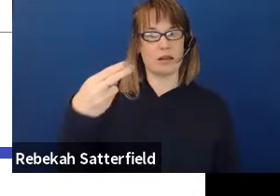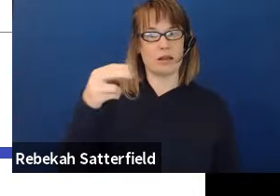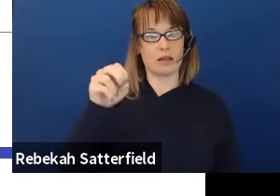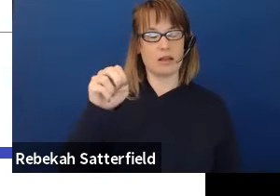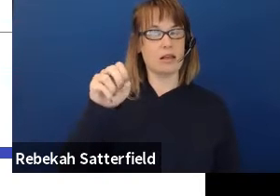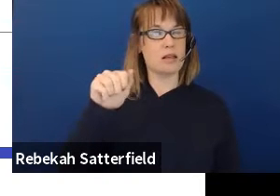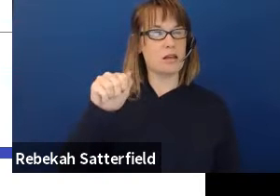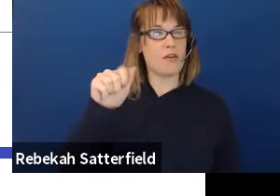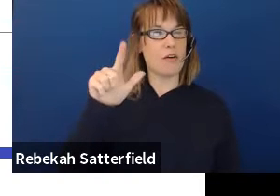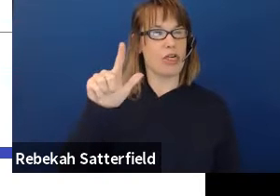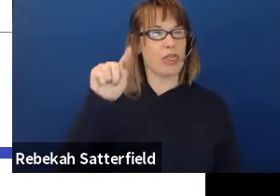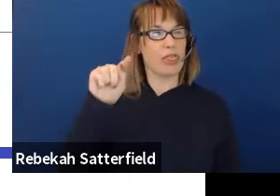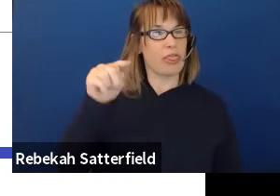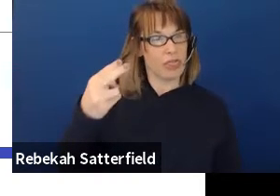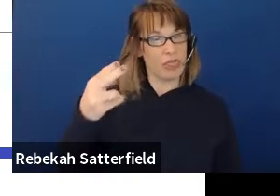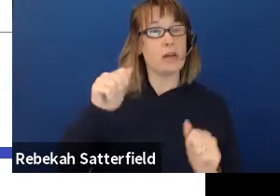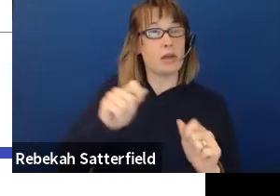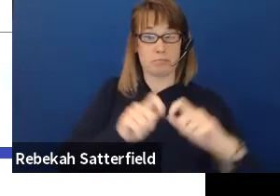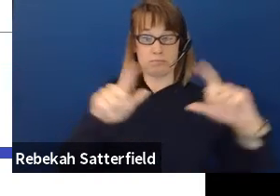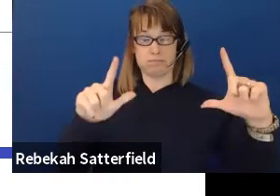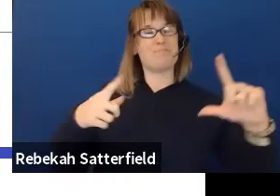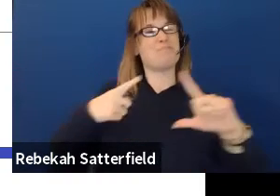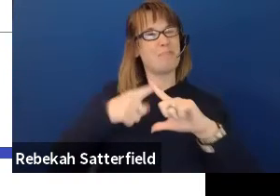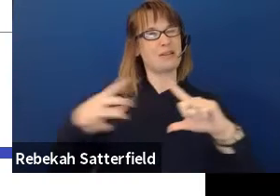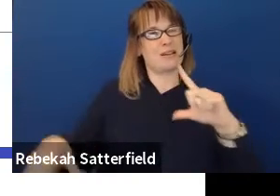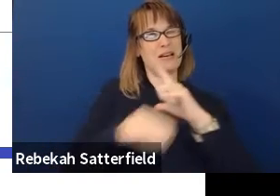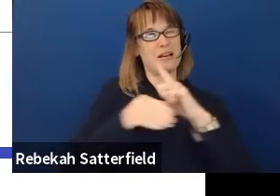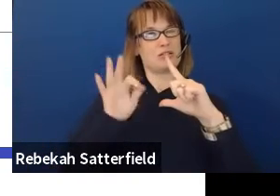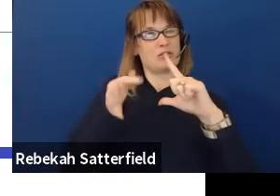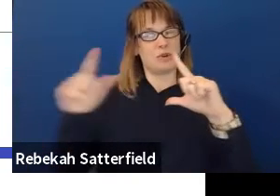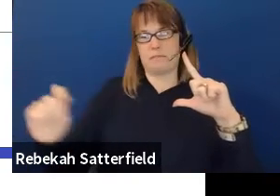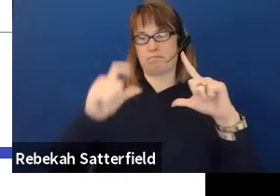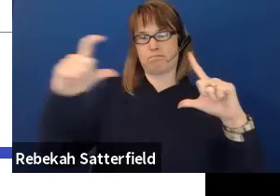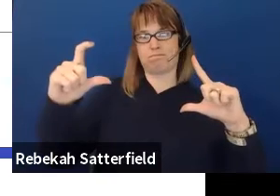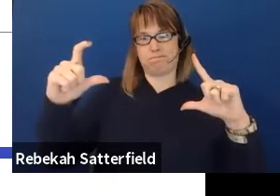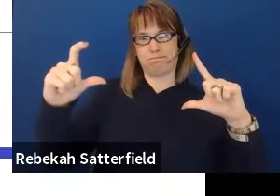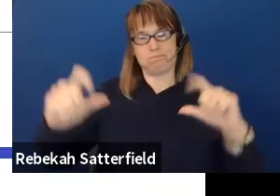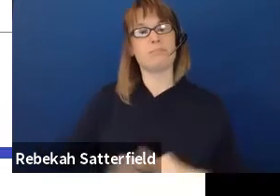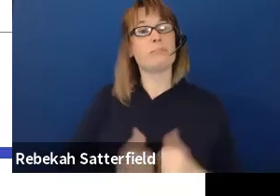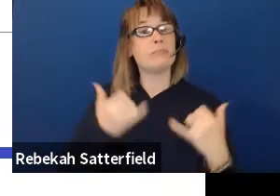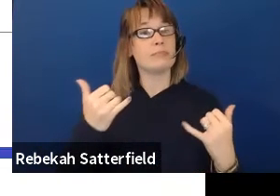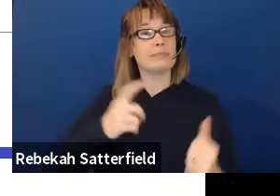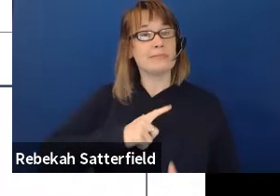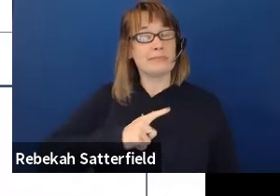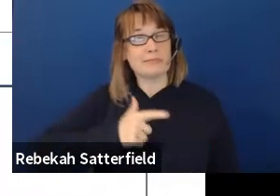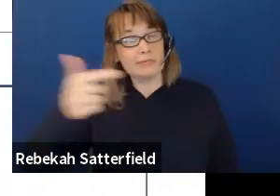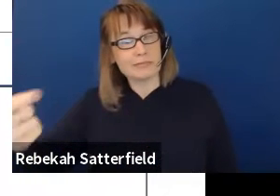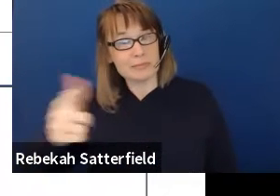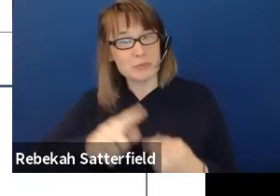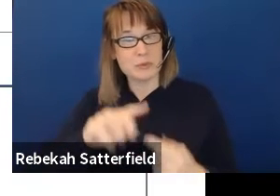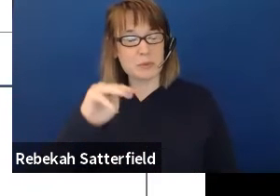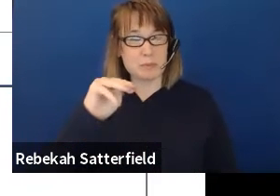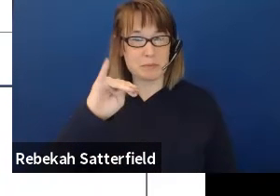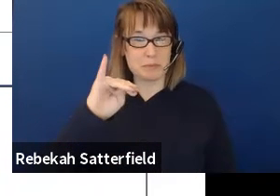qualified medical interpreter to virtual consults. And with that, I will pass the ball over to